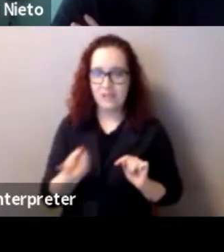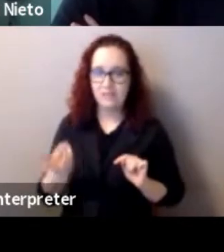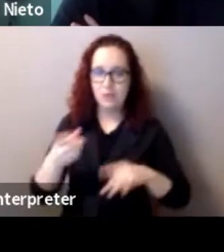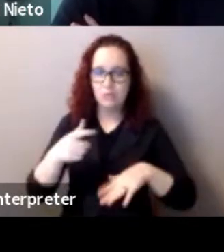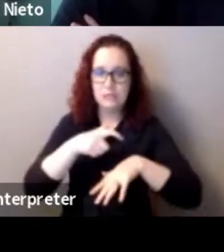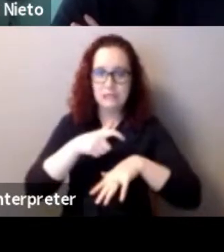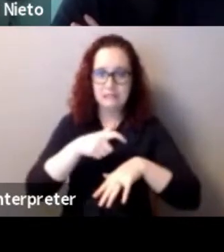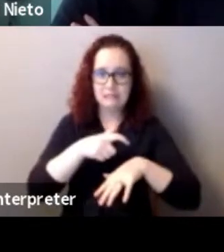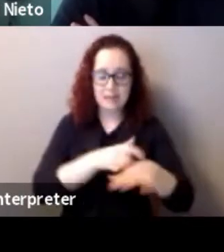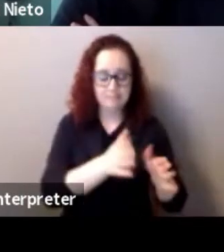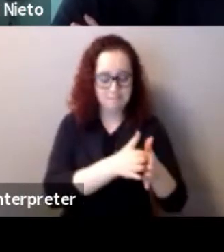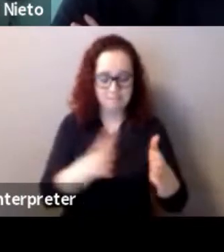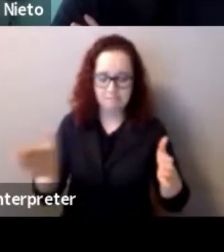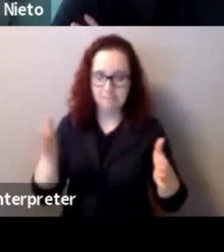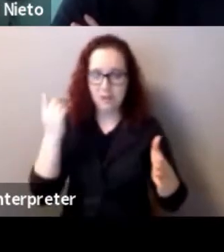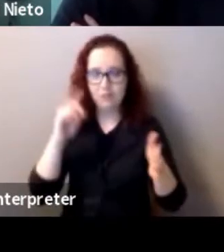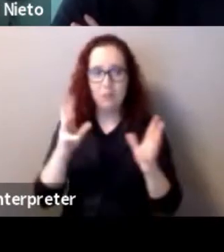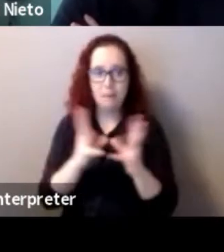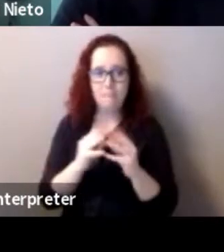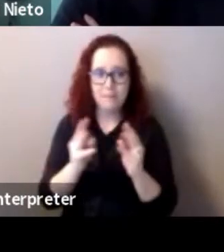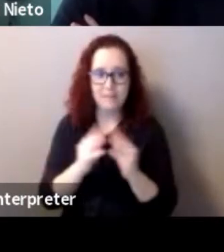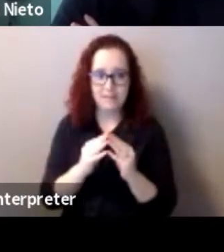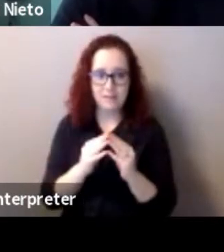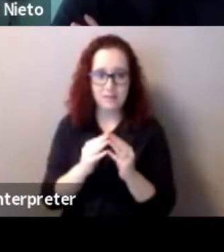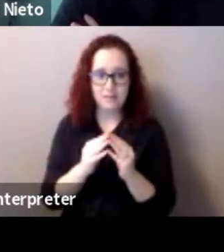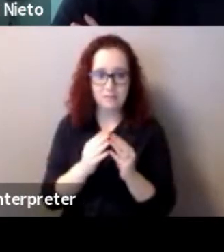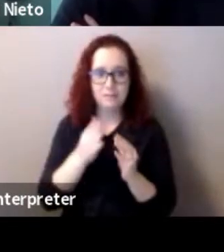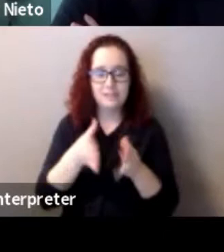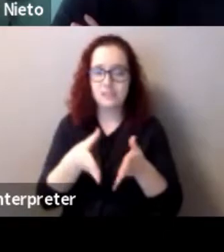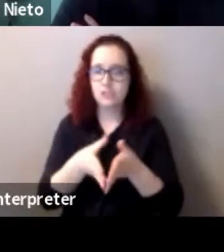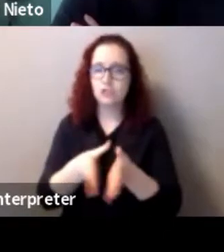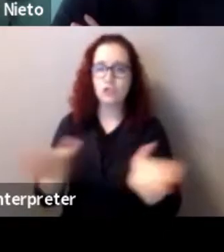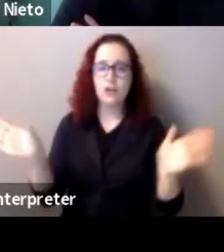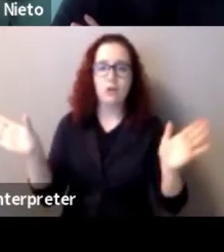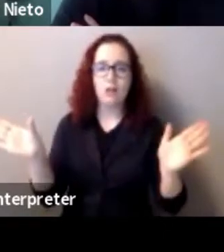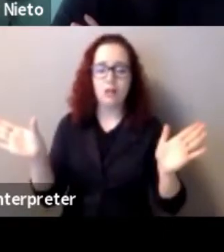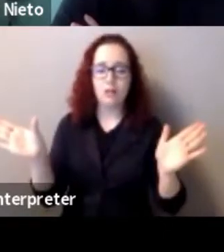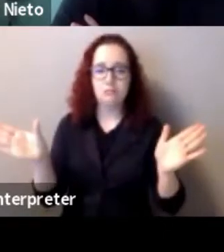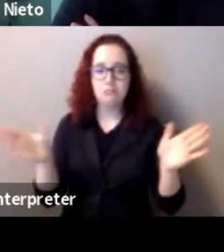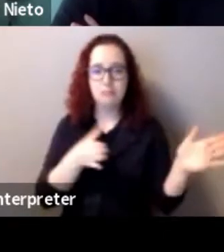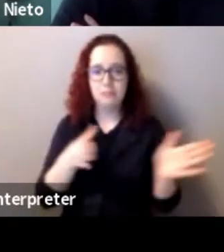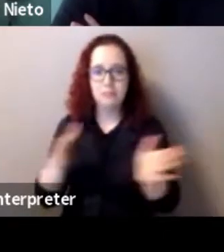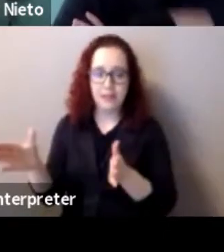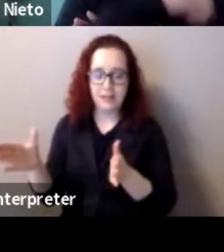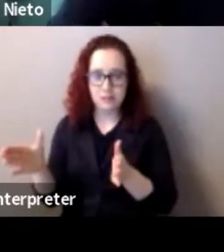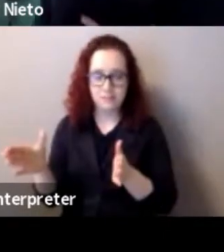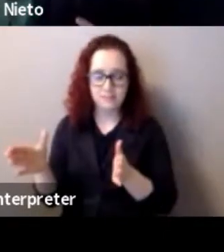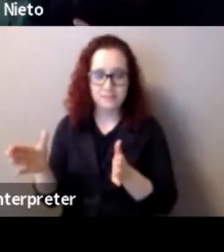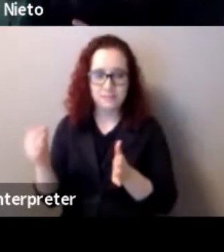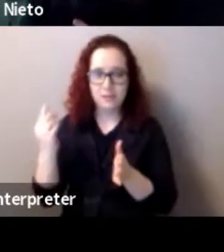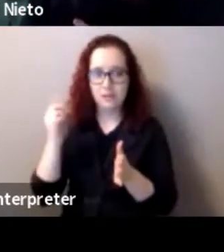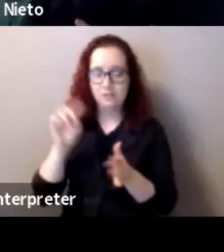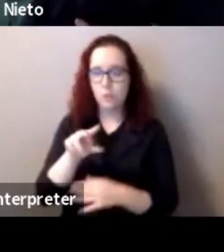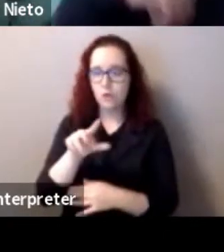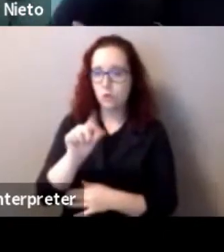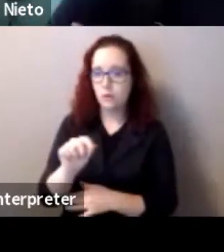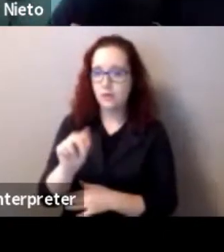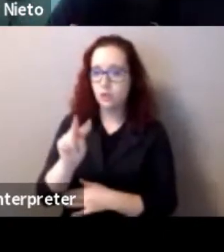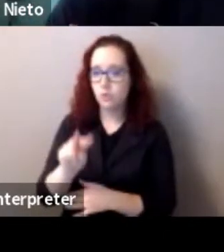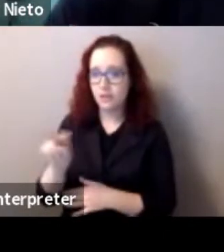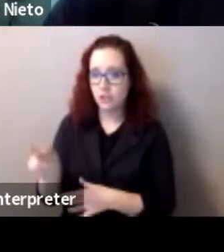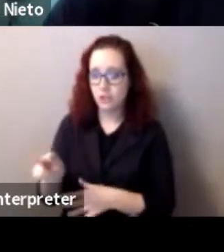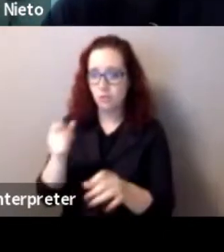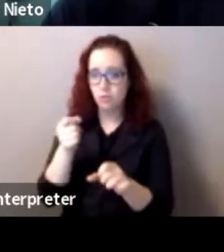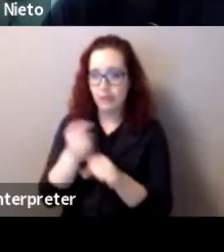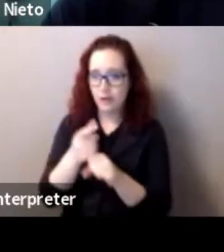logistics for the meeting. So this is a generic timeline based on how things typically unfold for the 2022 annual